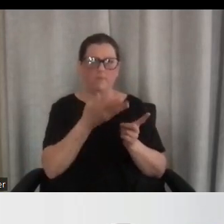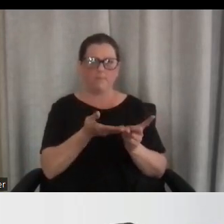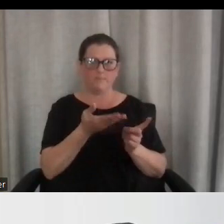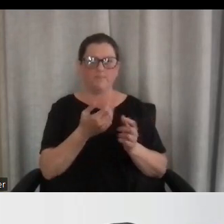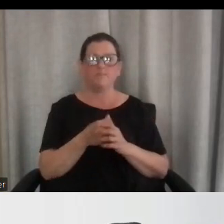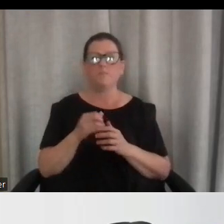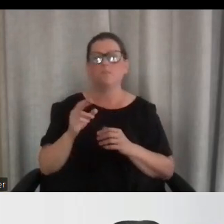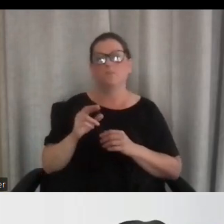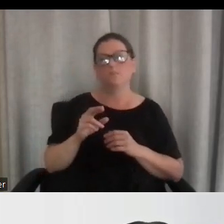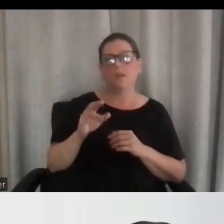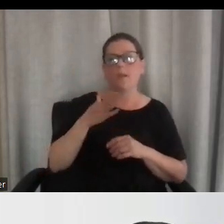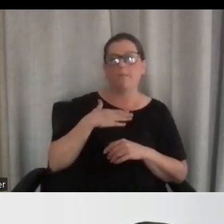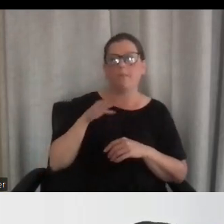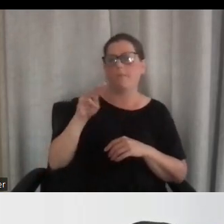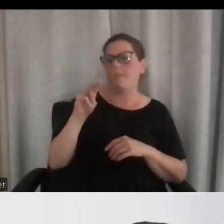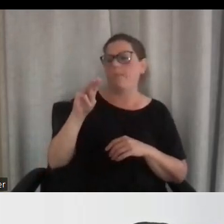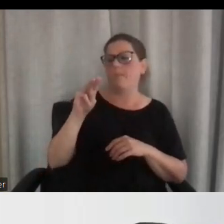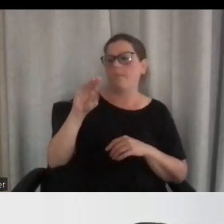visit myace.org to learn more.